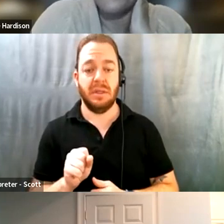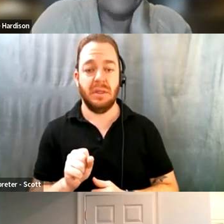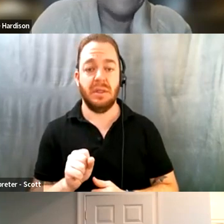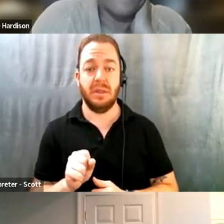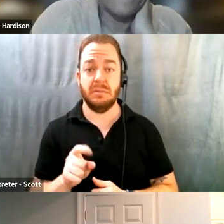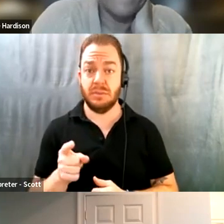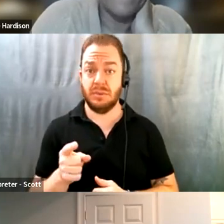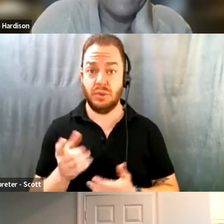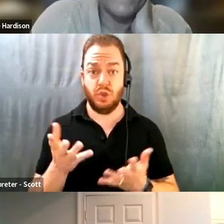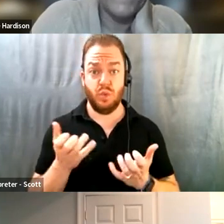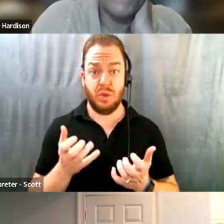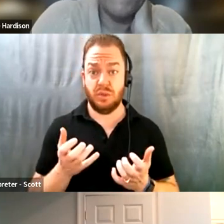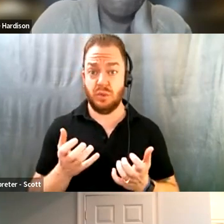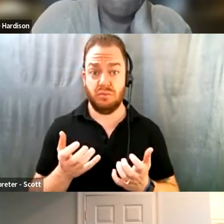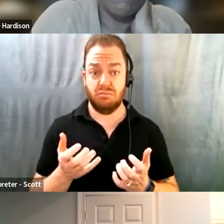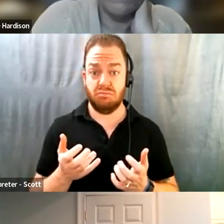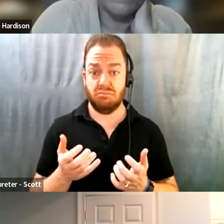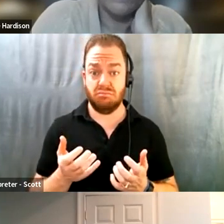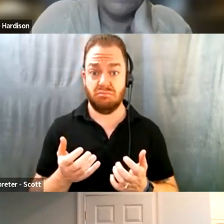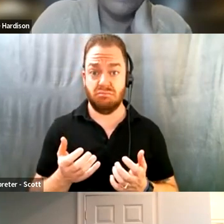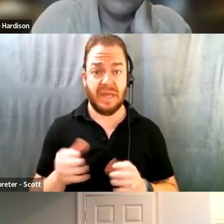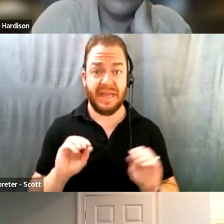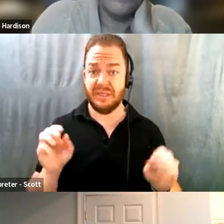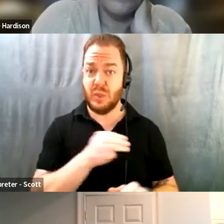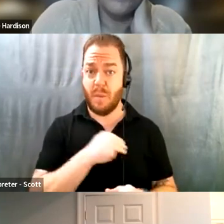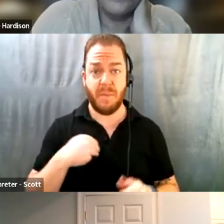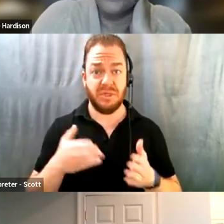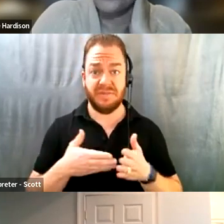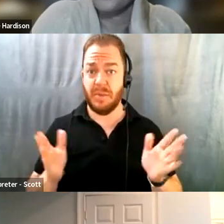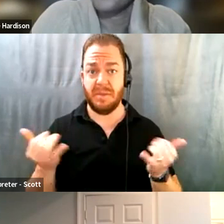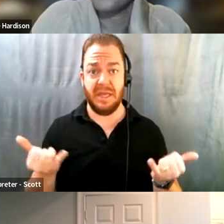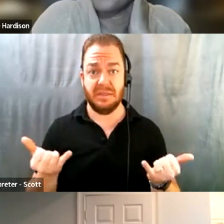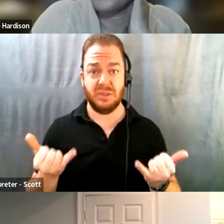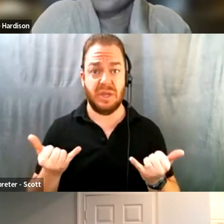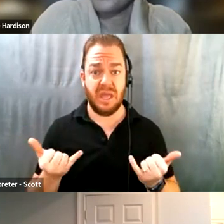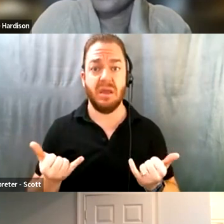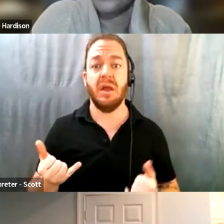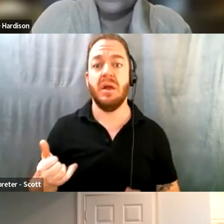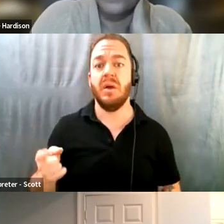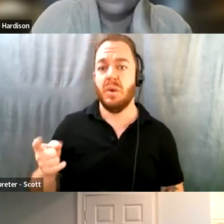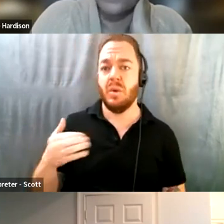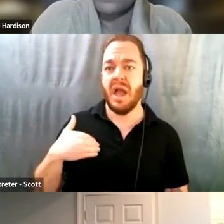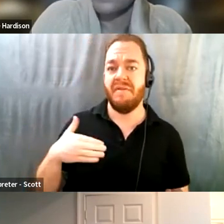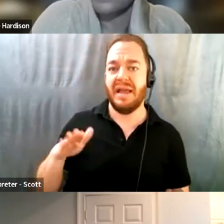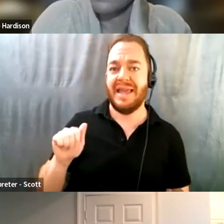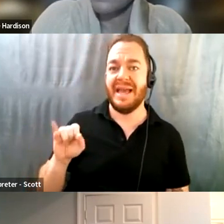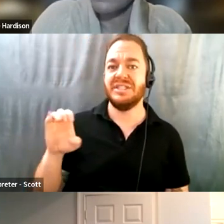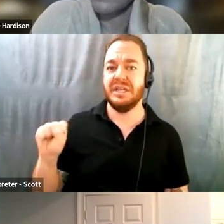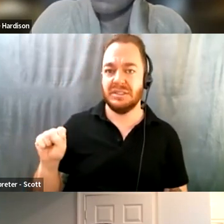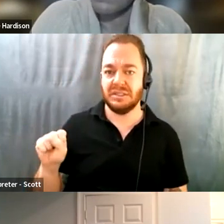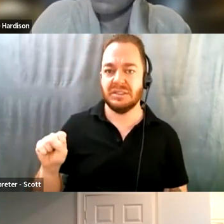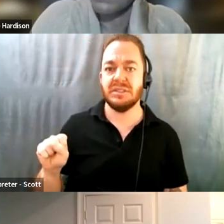Do you want to see if there's any, I guess there are no members of the public here today. No, well, we have Cassius. Cassius, you've been hearing